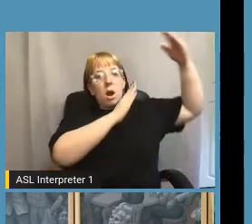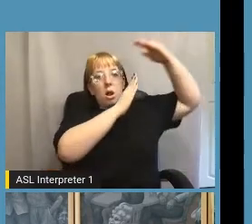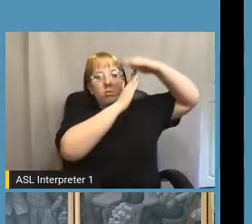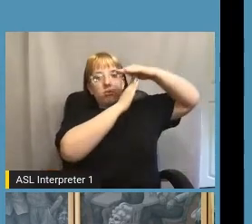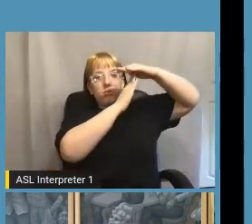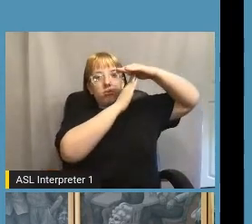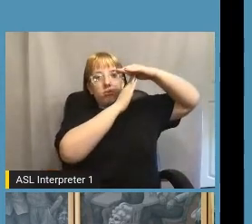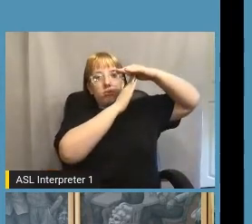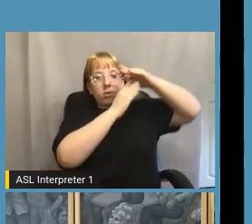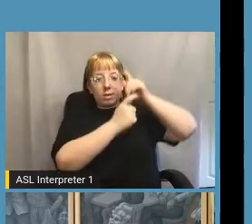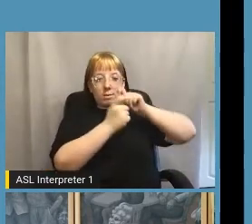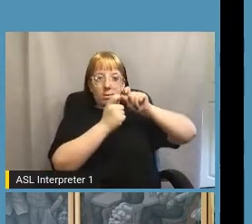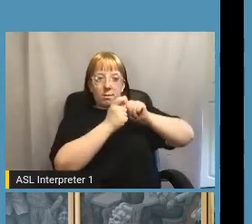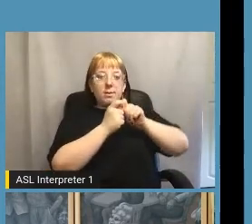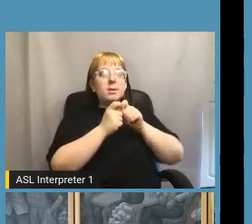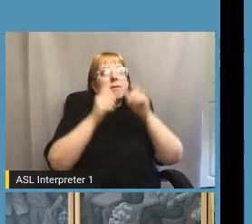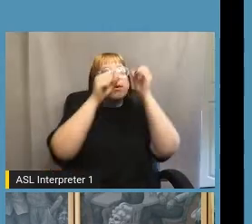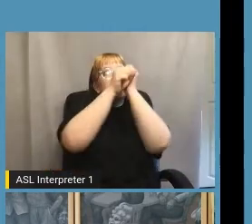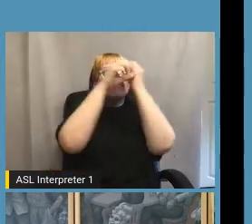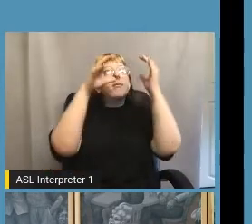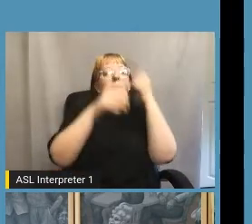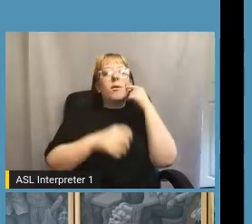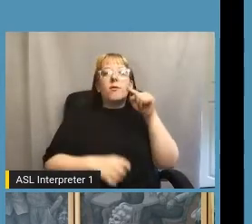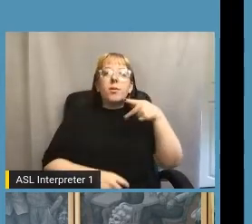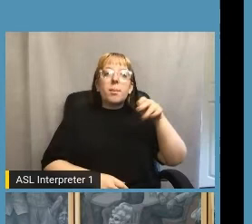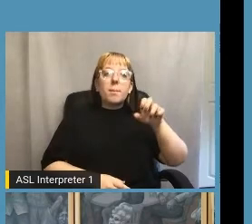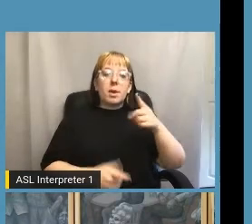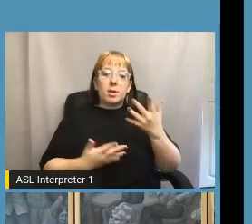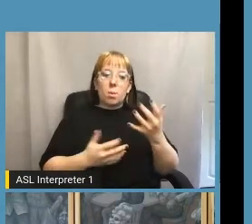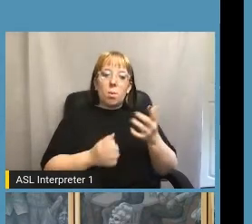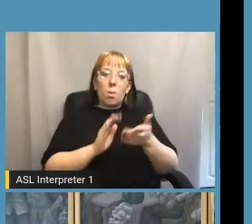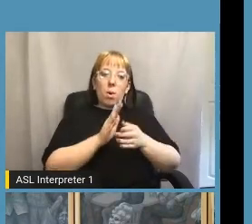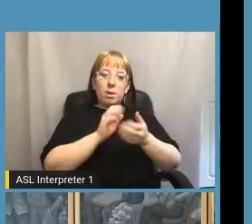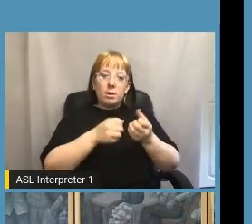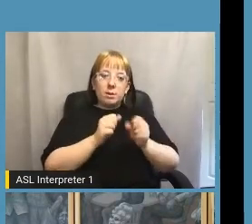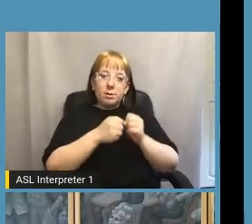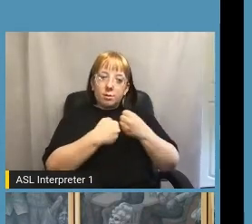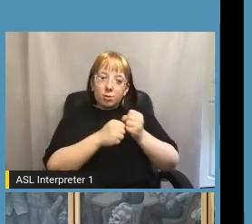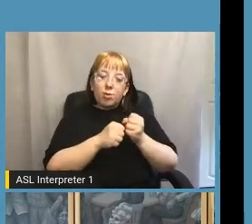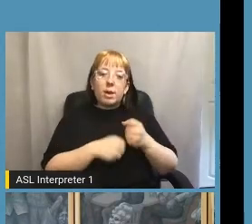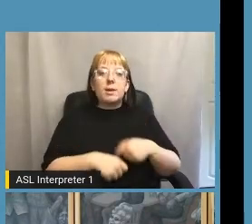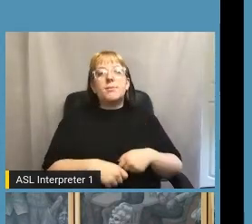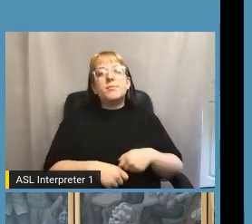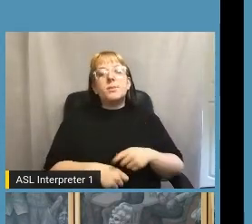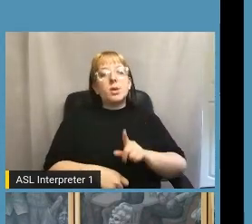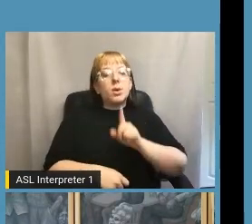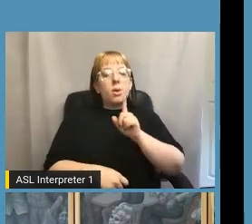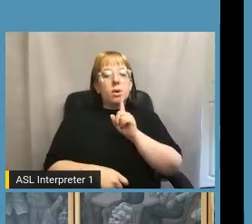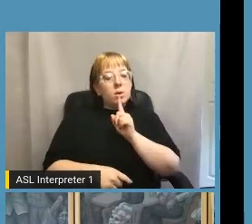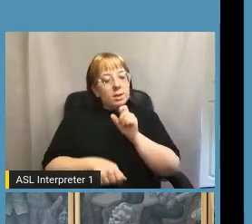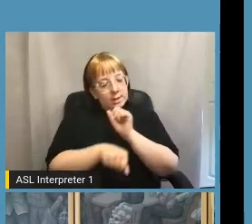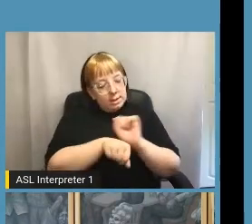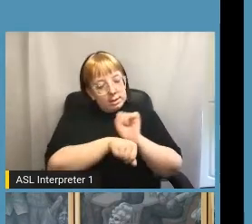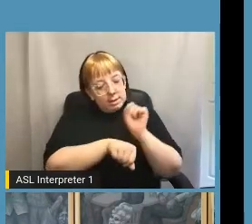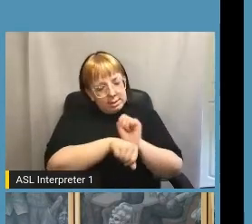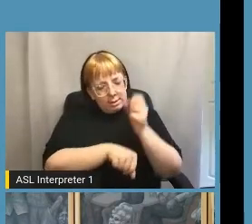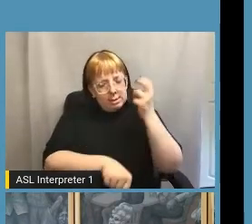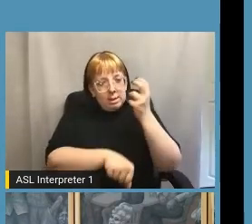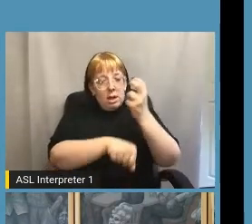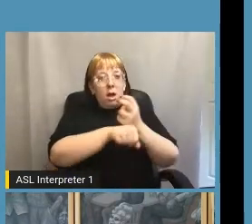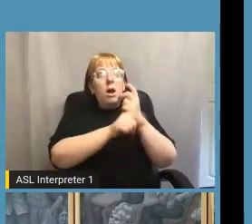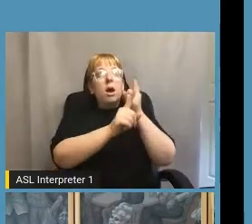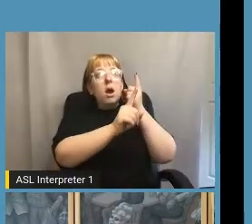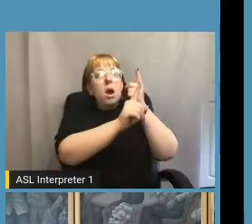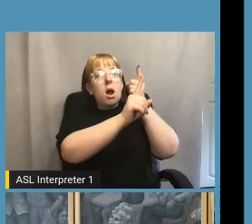certain vision for the podcast that we wanted to, and we just worked extraordinarily hard to get there.